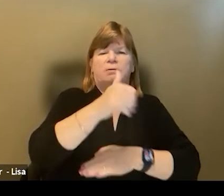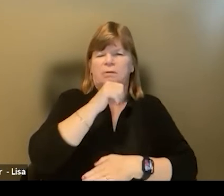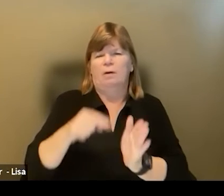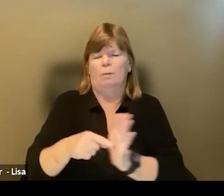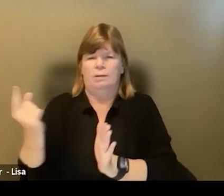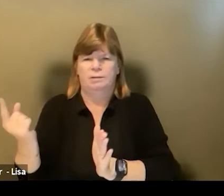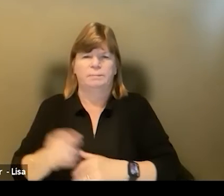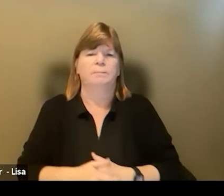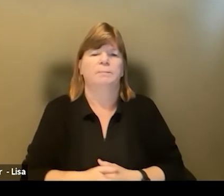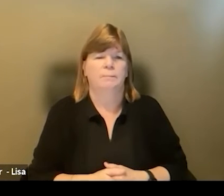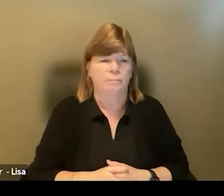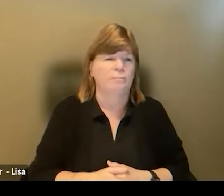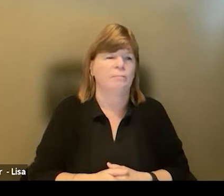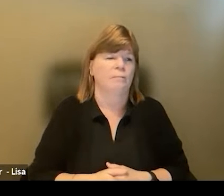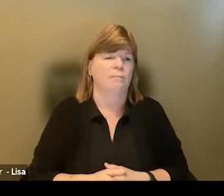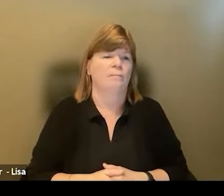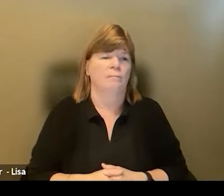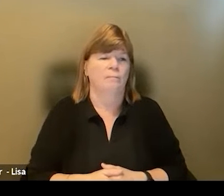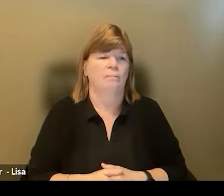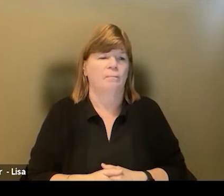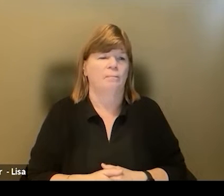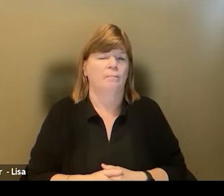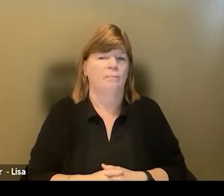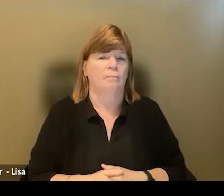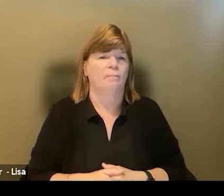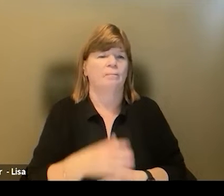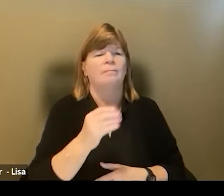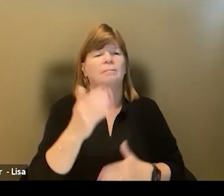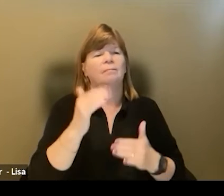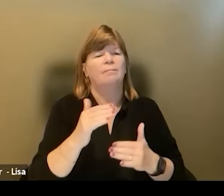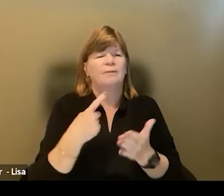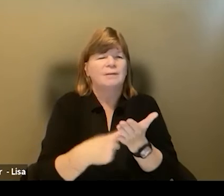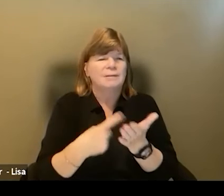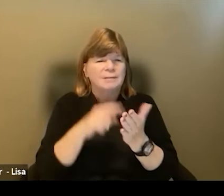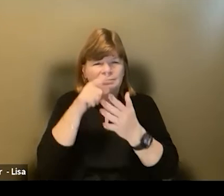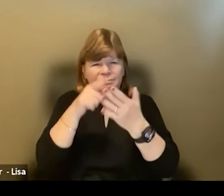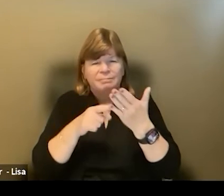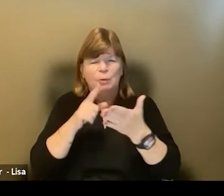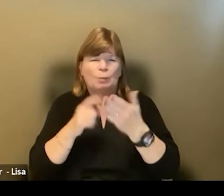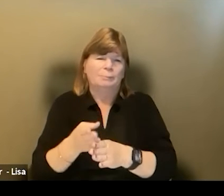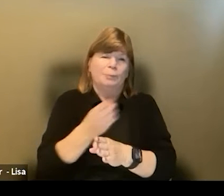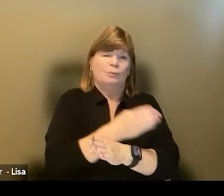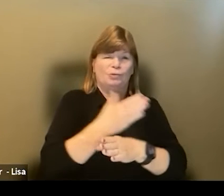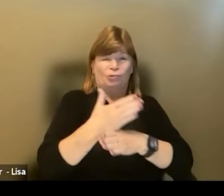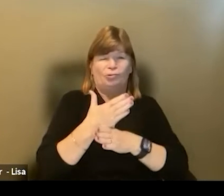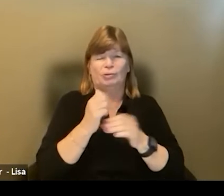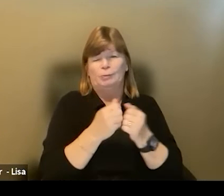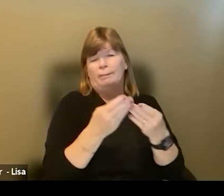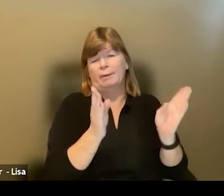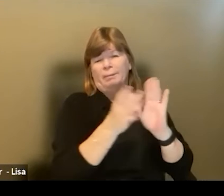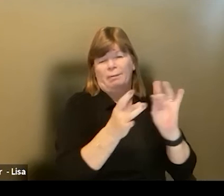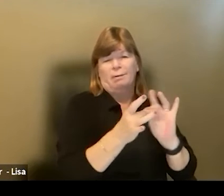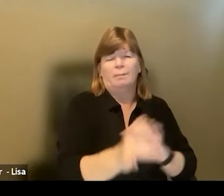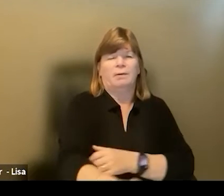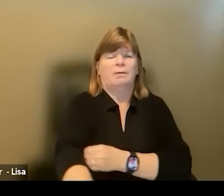years and not per lifetime. And to just touch on the things that were previously shared in the public comment